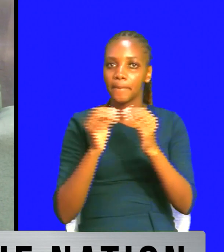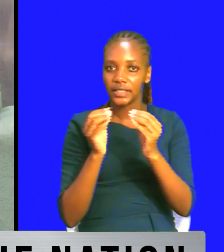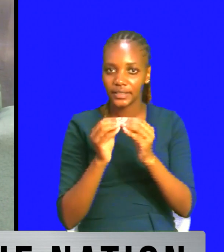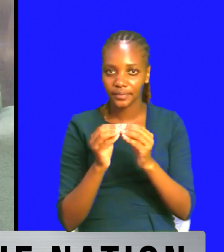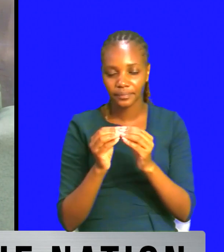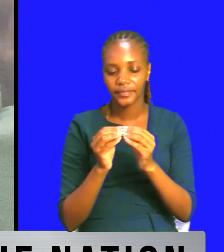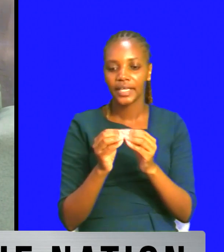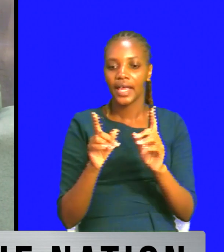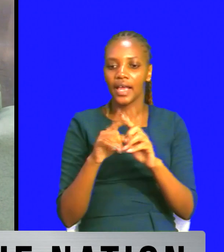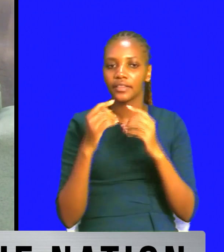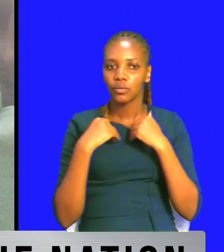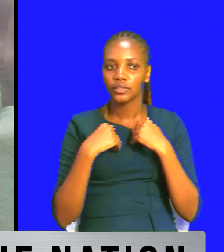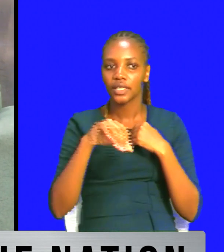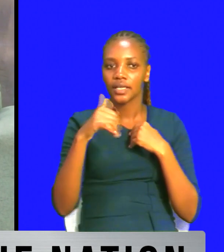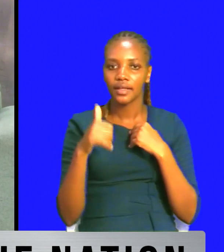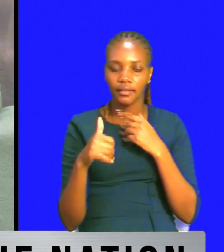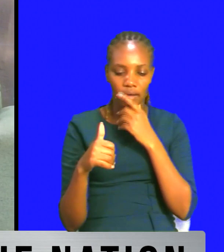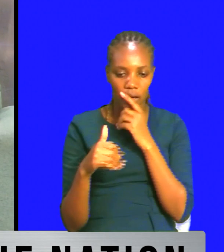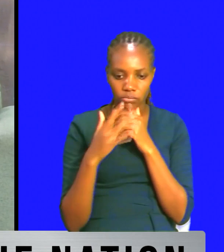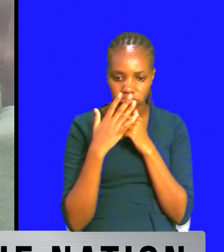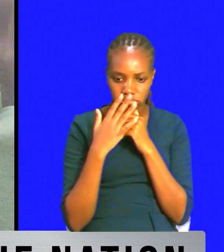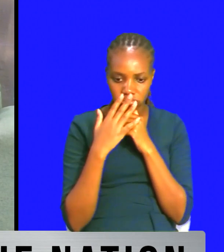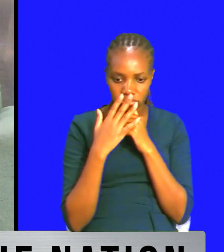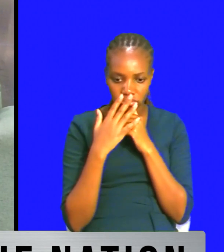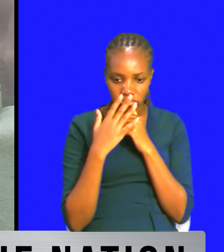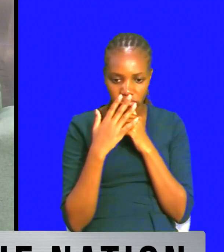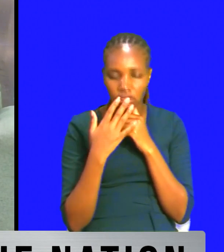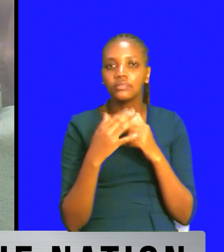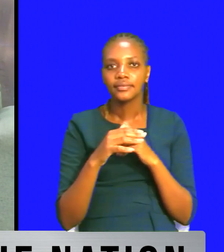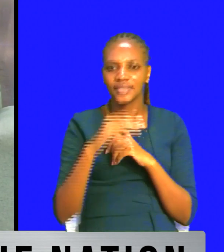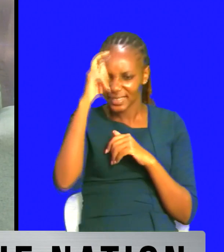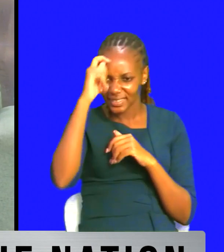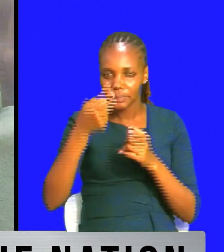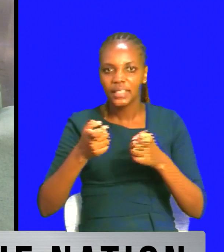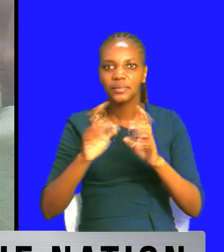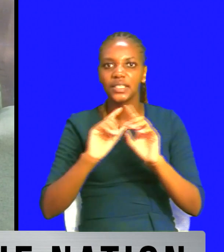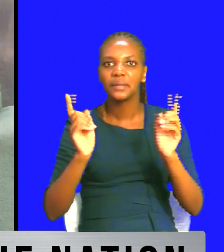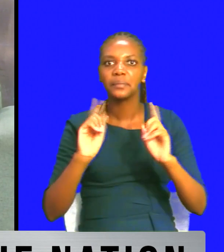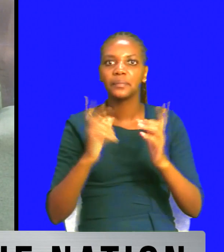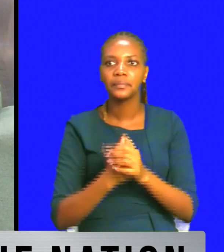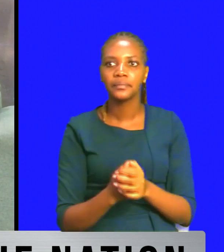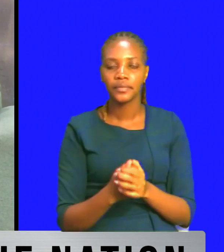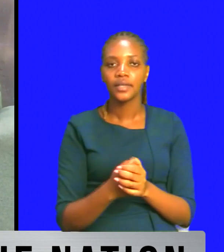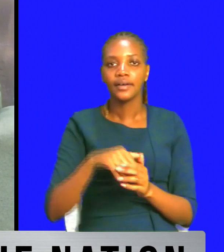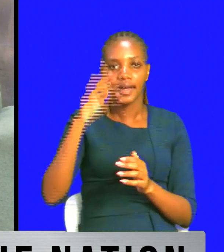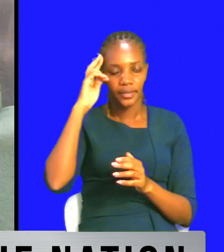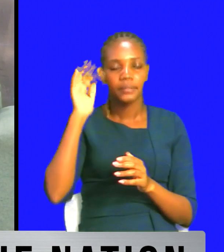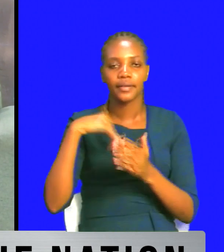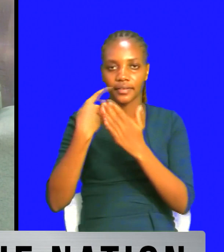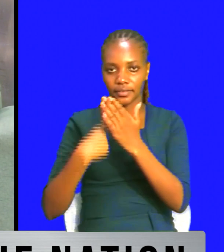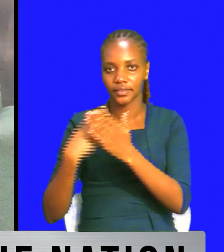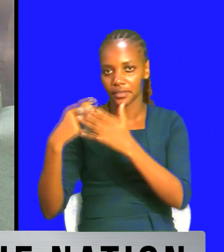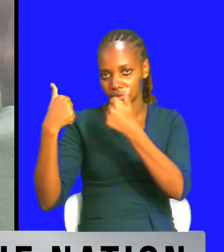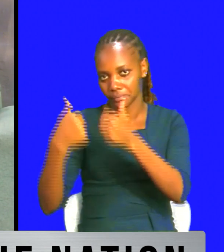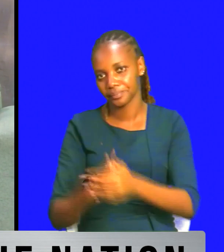Another and one. there was a critic on media disrespect of media. I think those were the issues that came out in that discussion. Yeah.